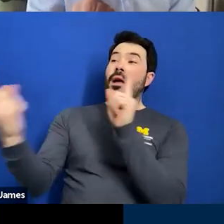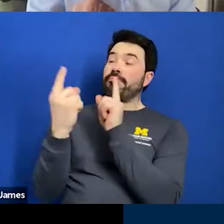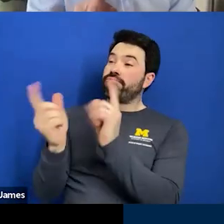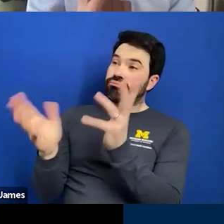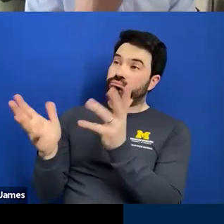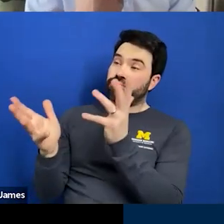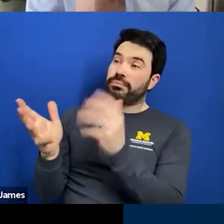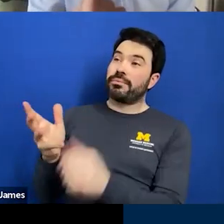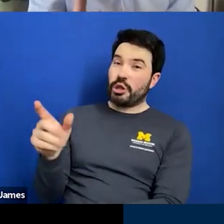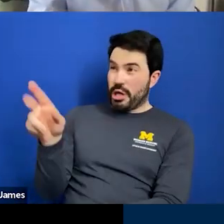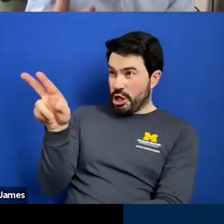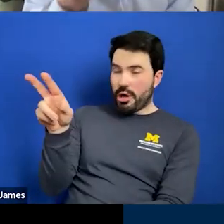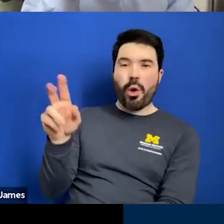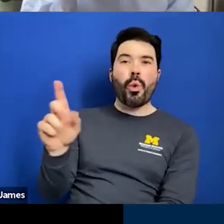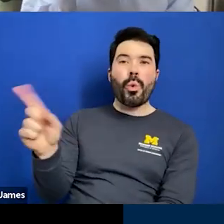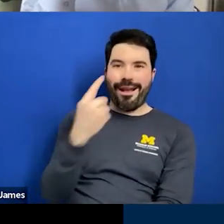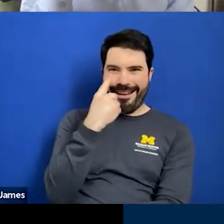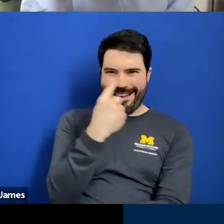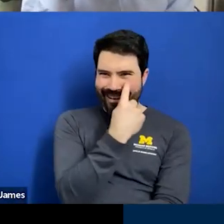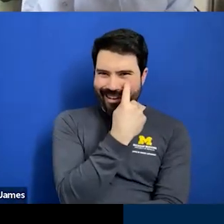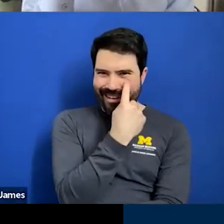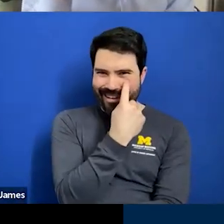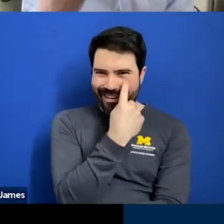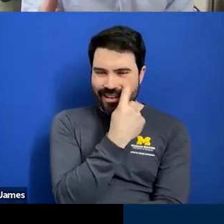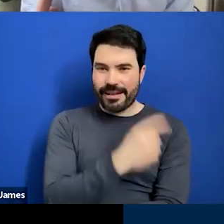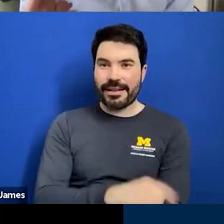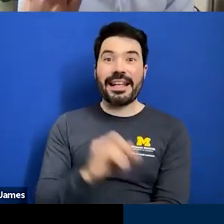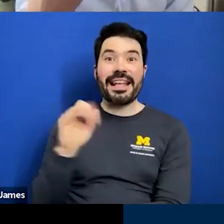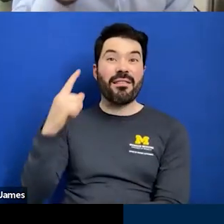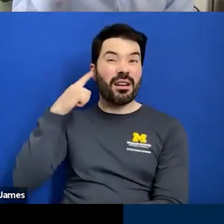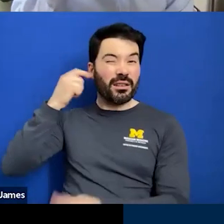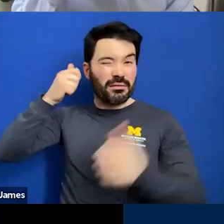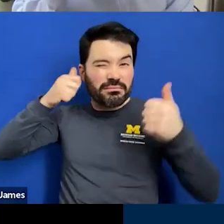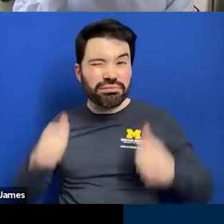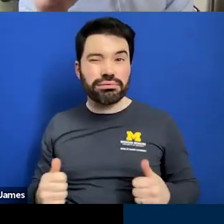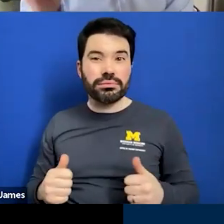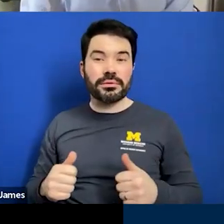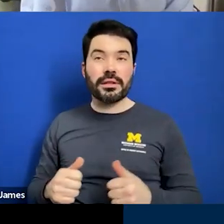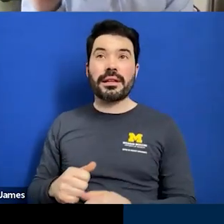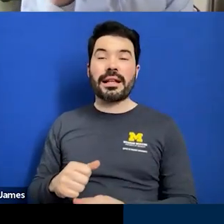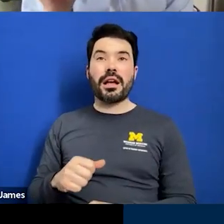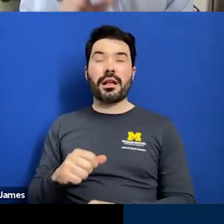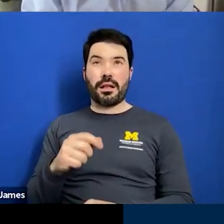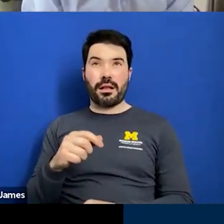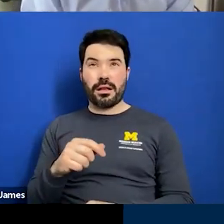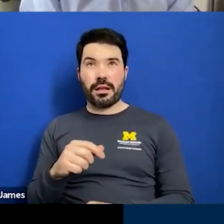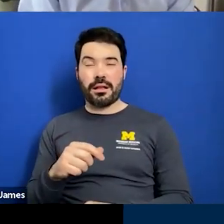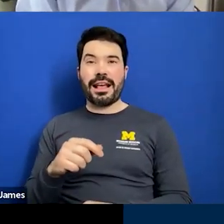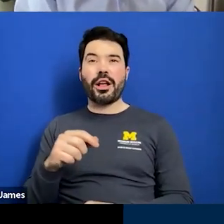at them, watch their eyes. There's usually, if they have a significant hearing loss, they can be looking through you, and there's a slight